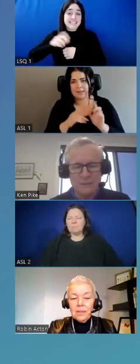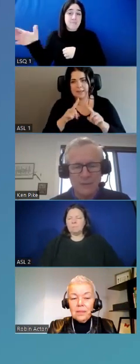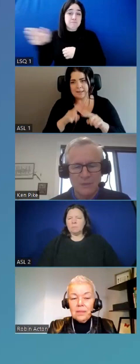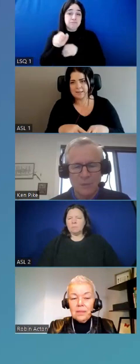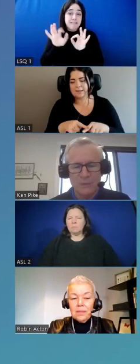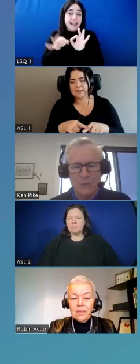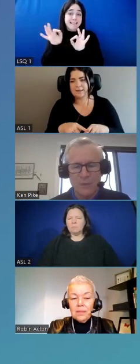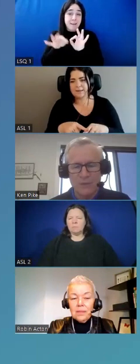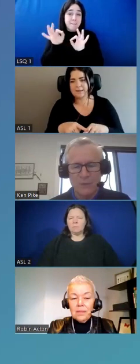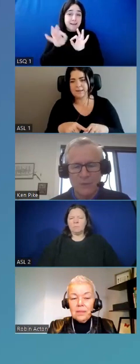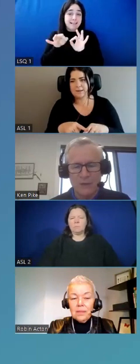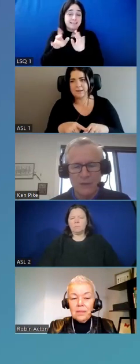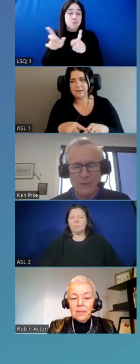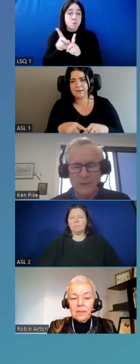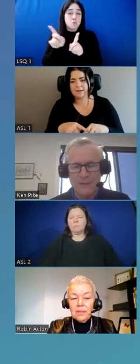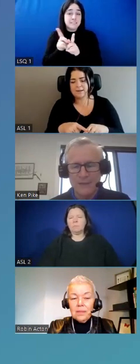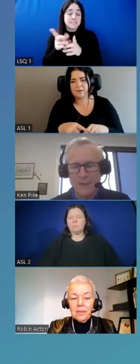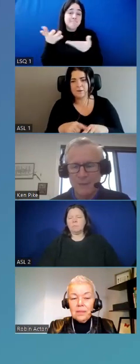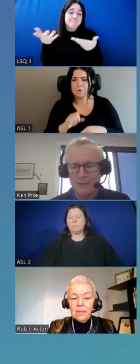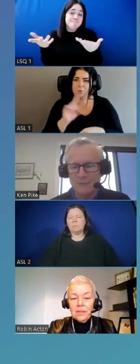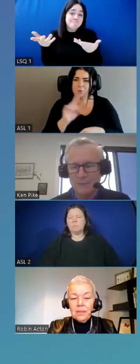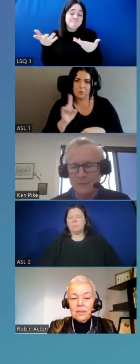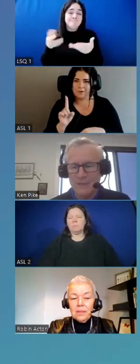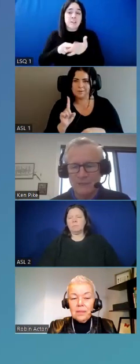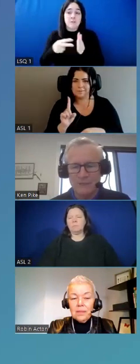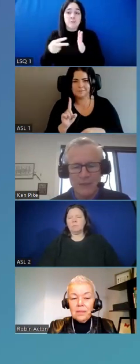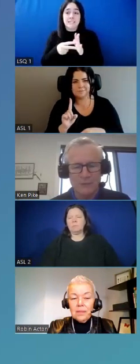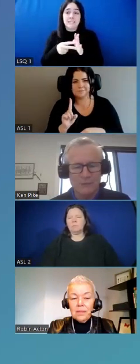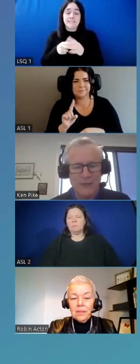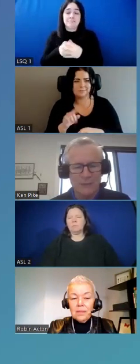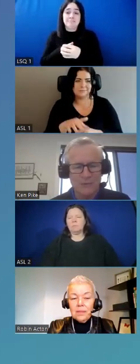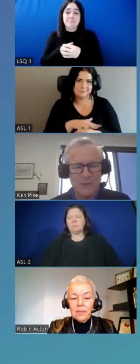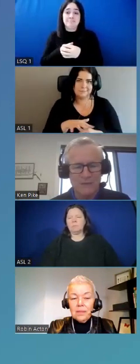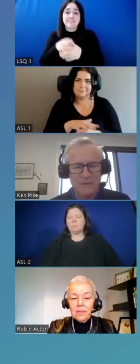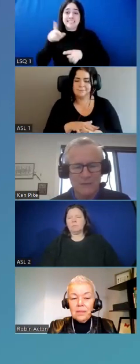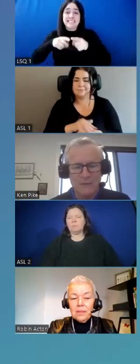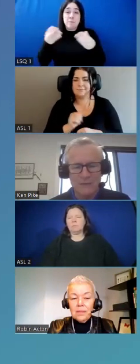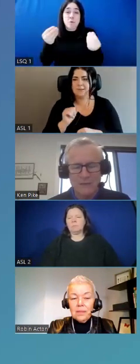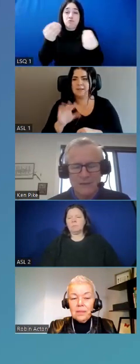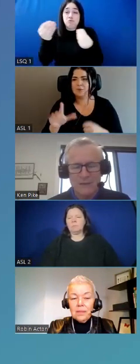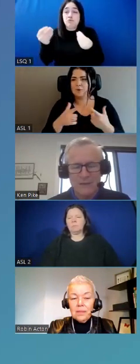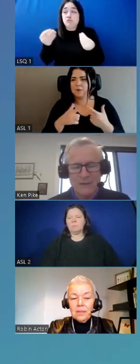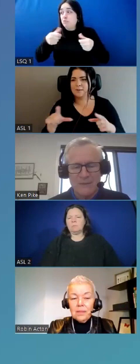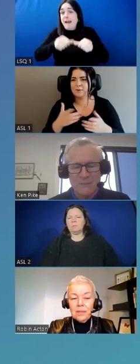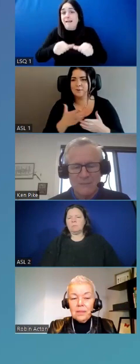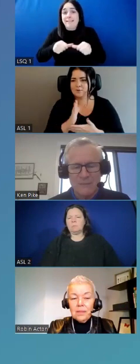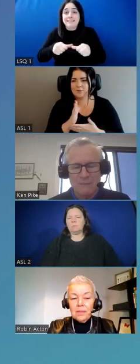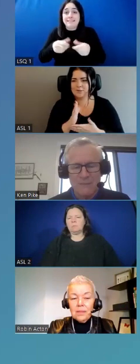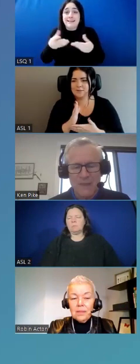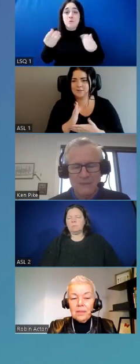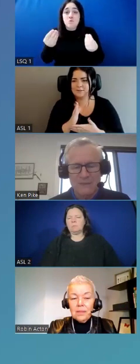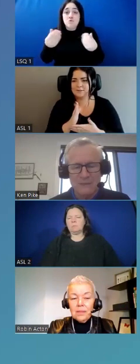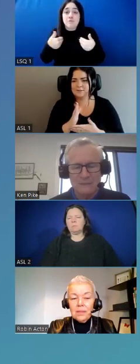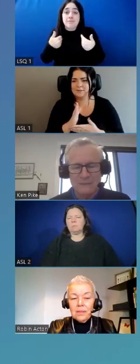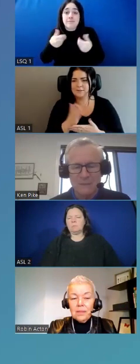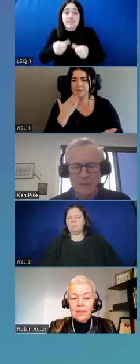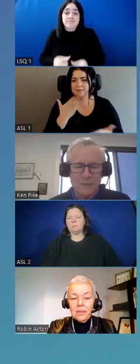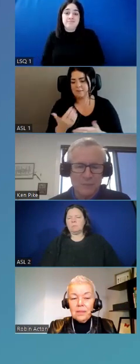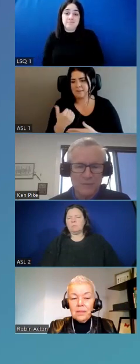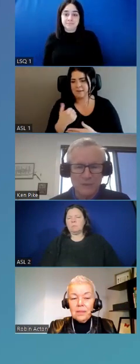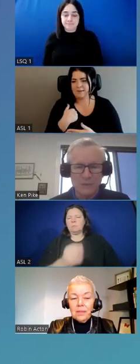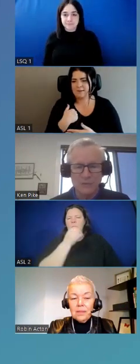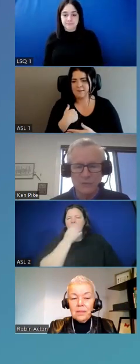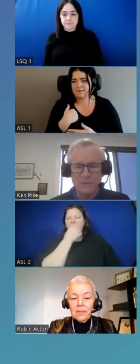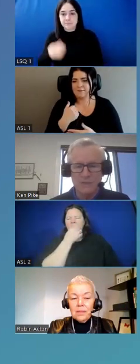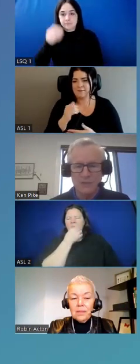on where you are and what kind of language rights that may exist in